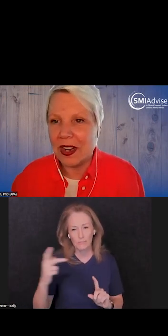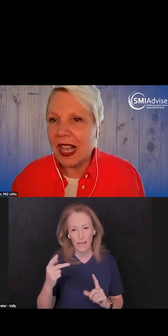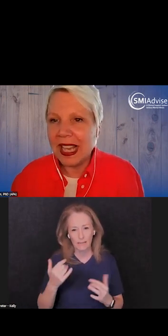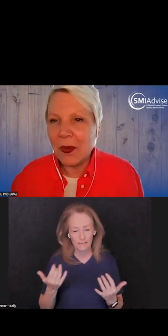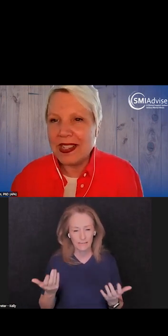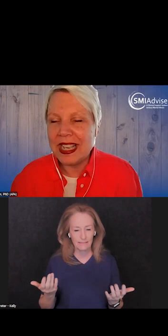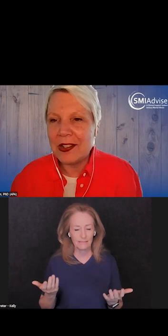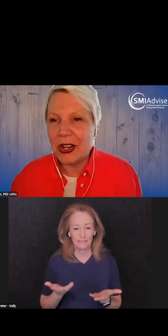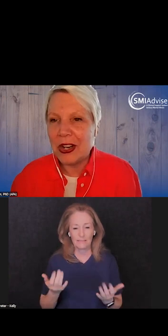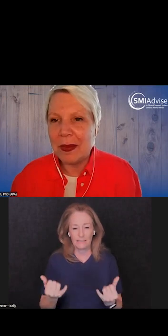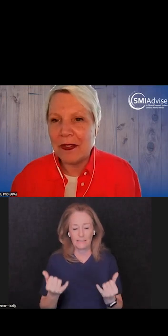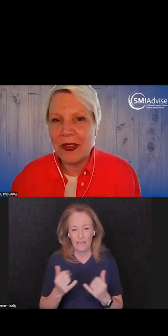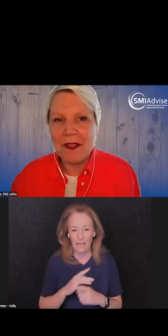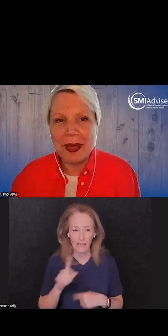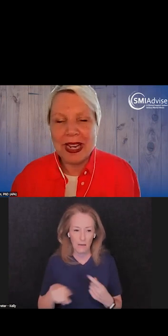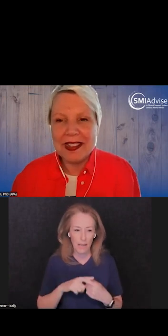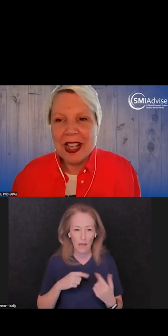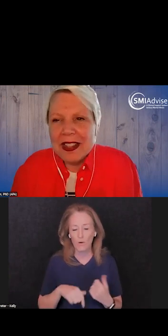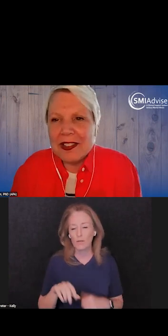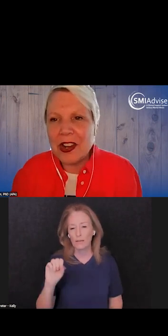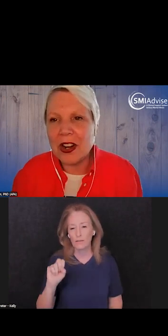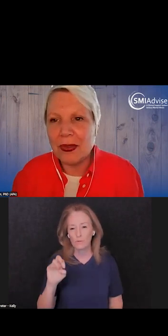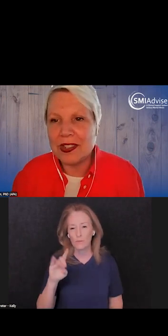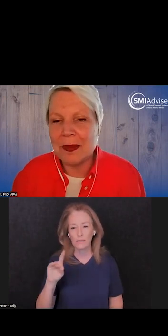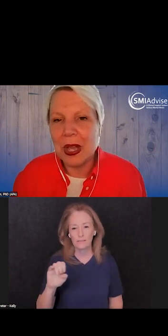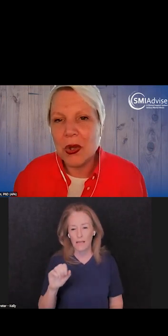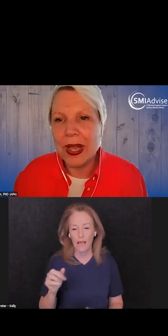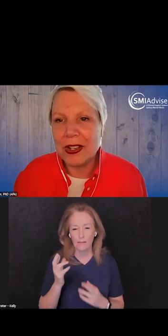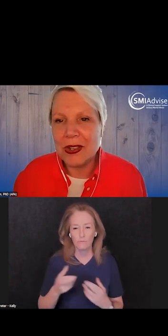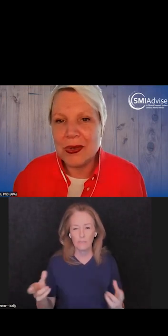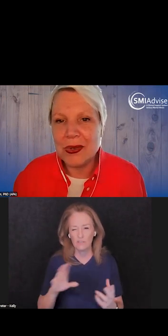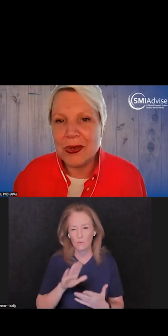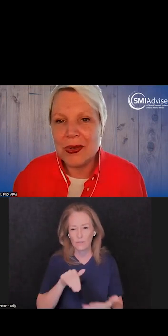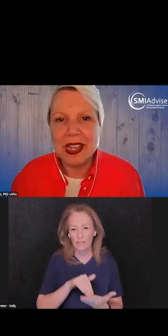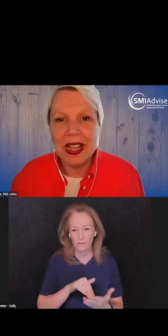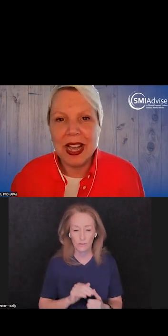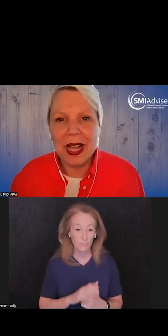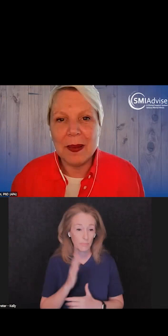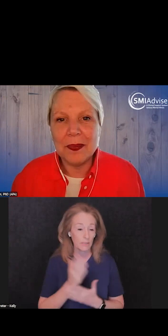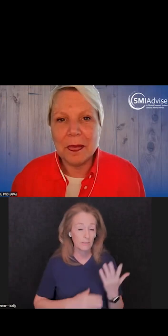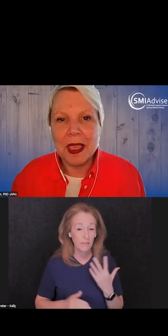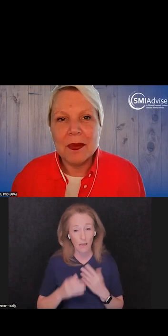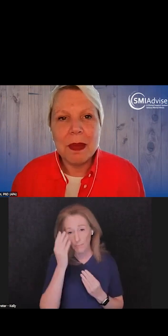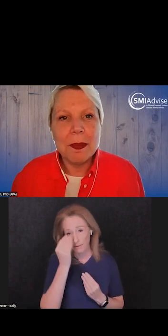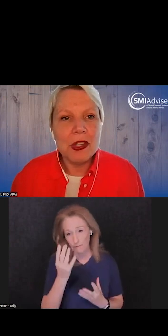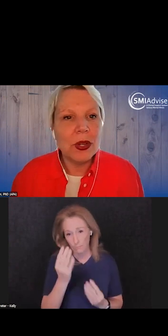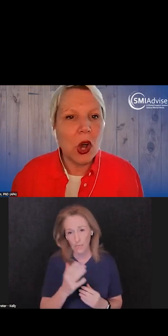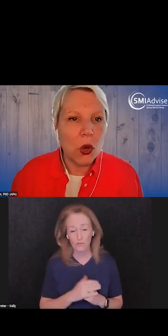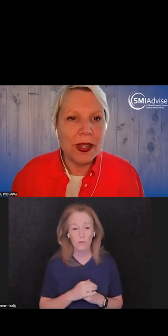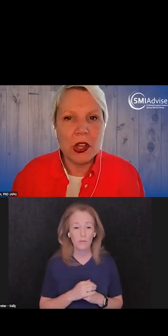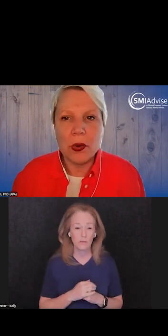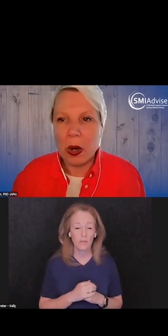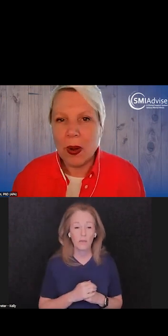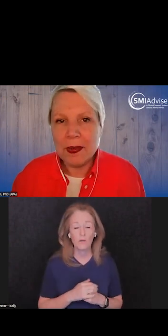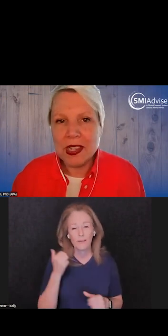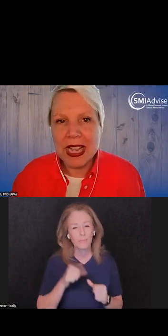Resource Center. Can't wait to get to her in about 5 minutes. Let's start off with some quick news items. Remember, you can